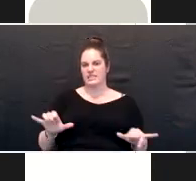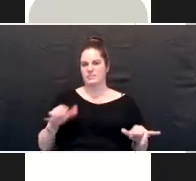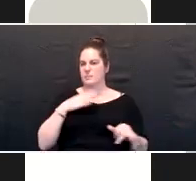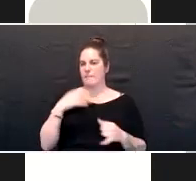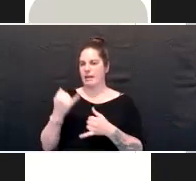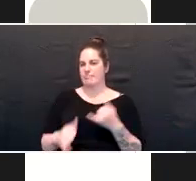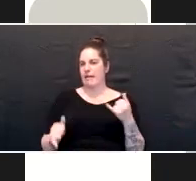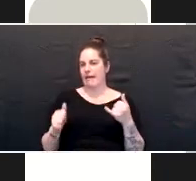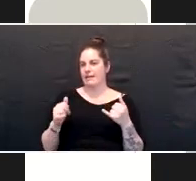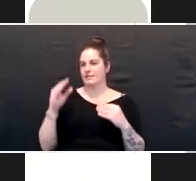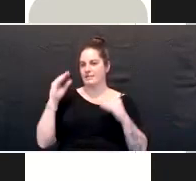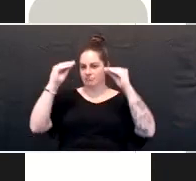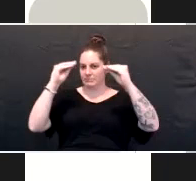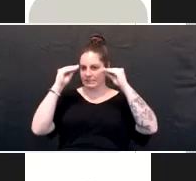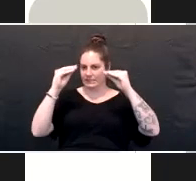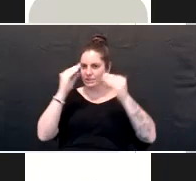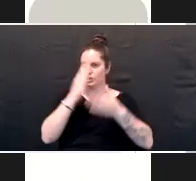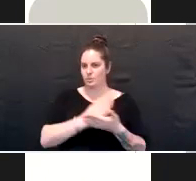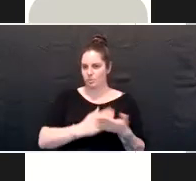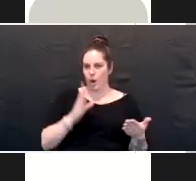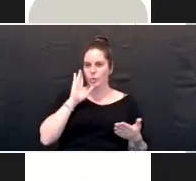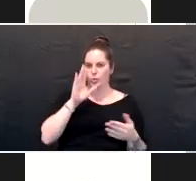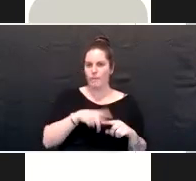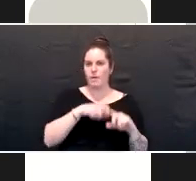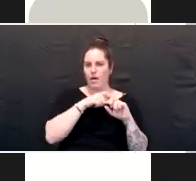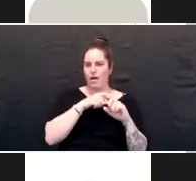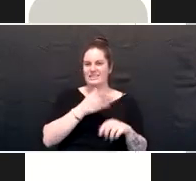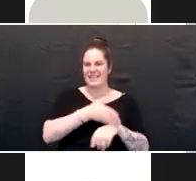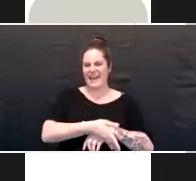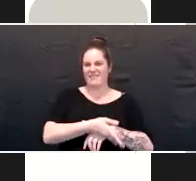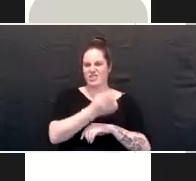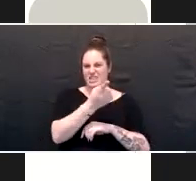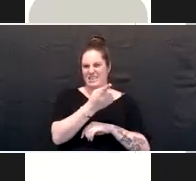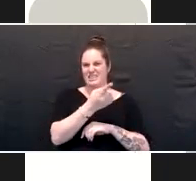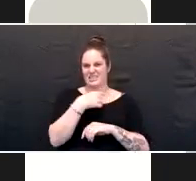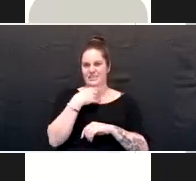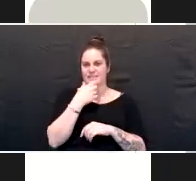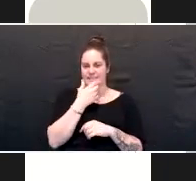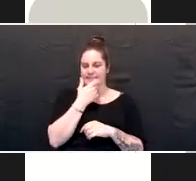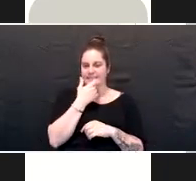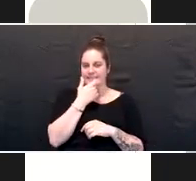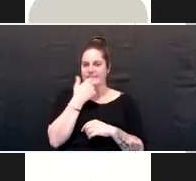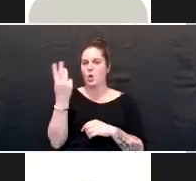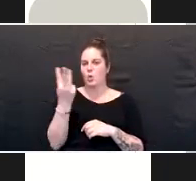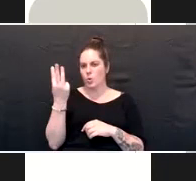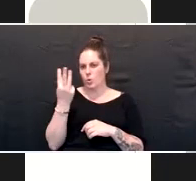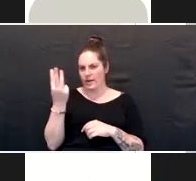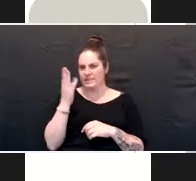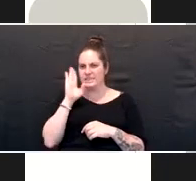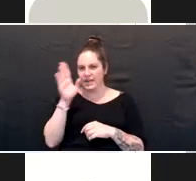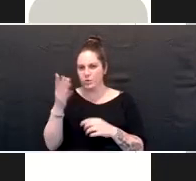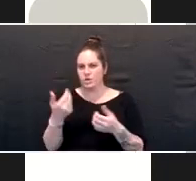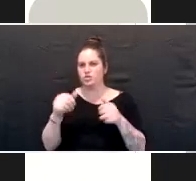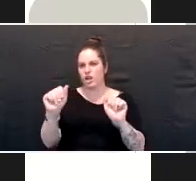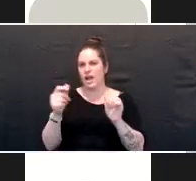here and continue forward on Wednesday. I'll try to get a few examples in dealing with momentum and some with